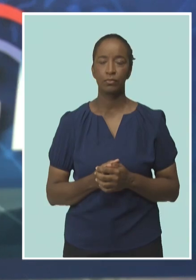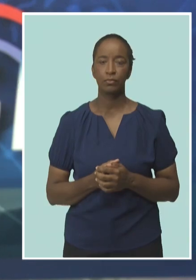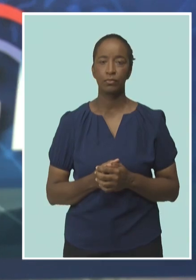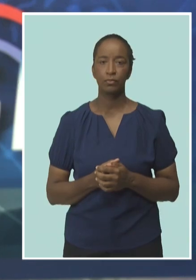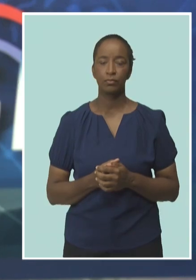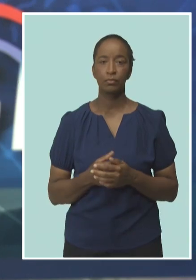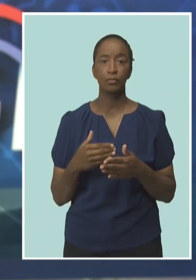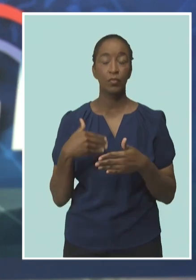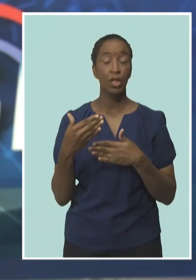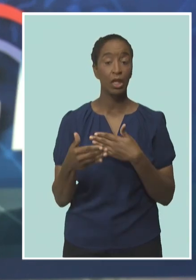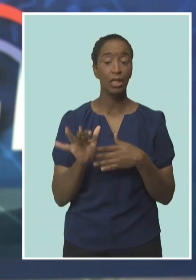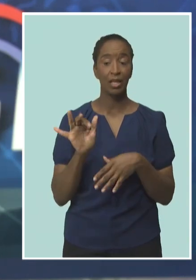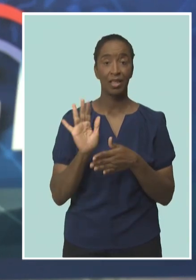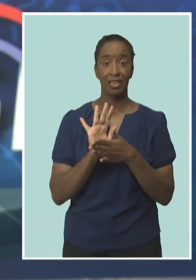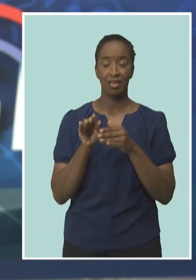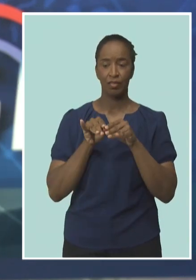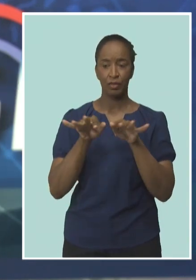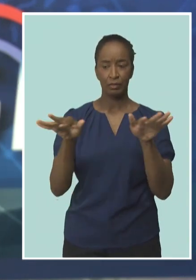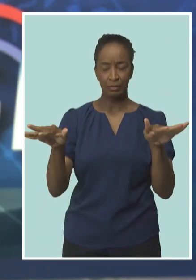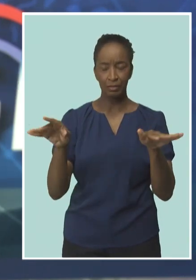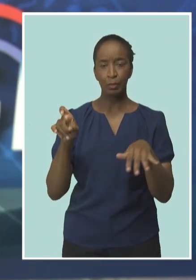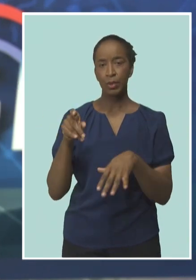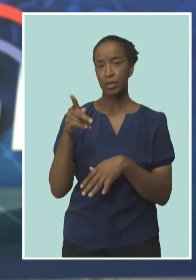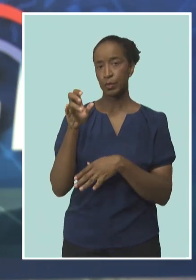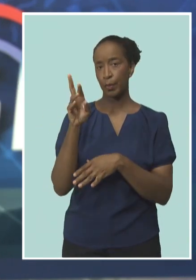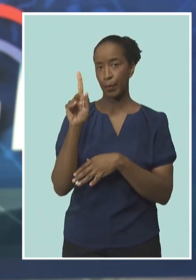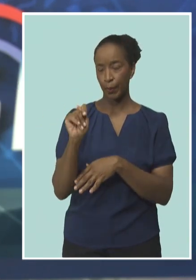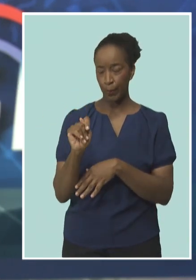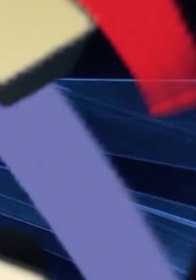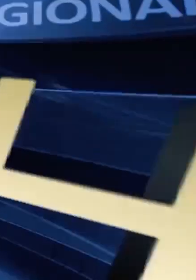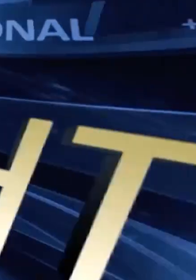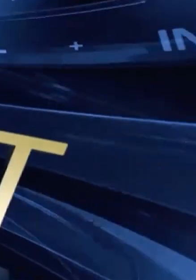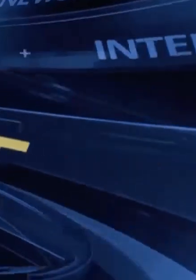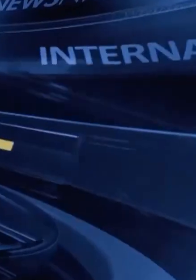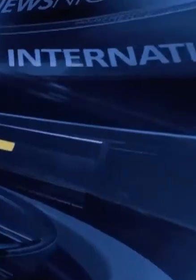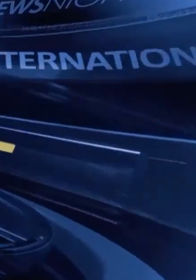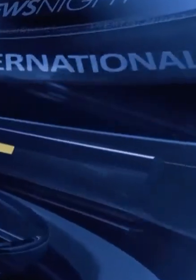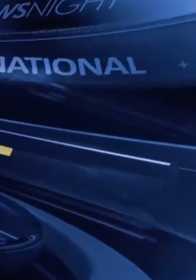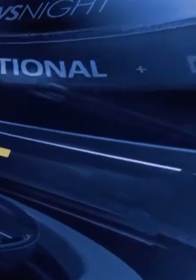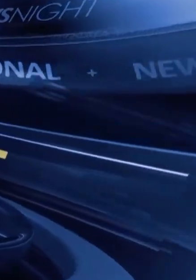Coming up, a viral video forces the port to do damage control.